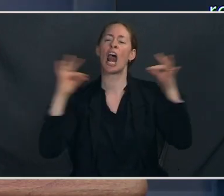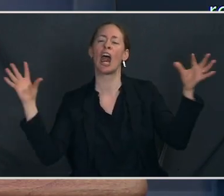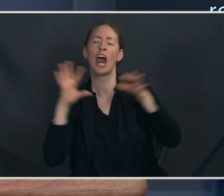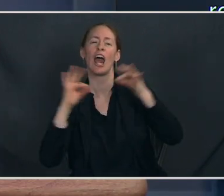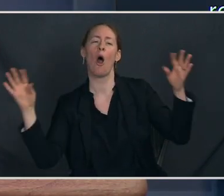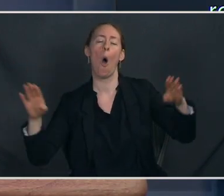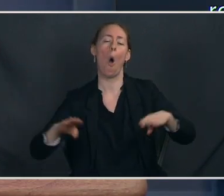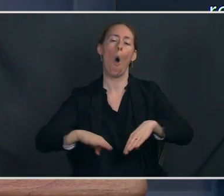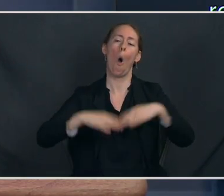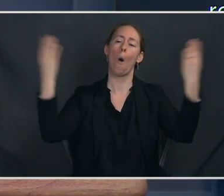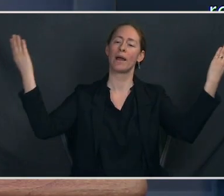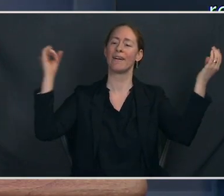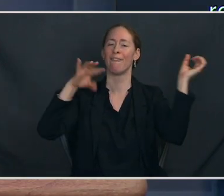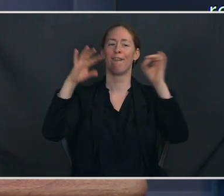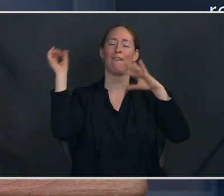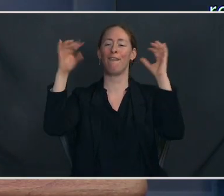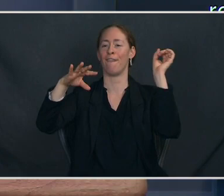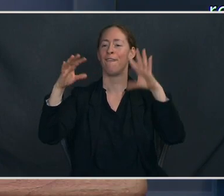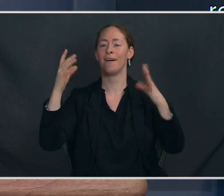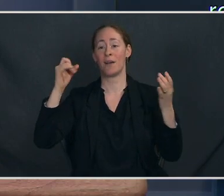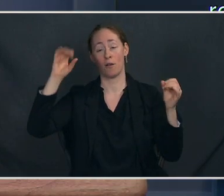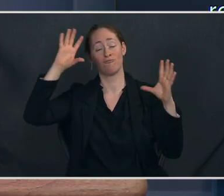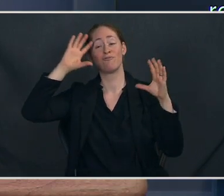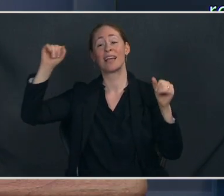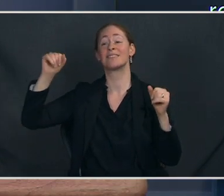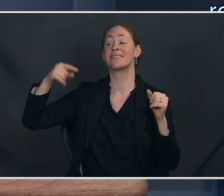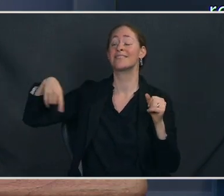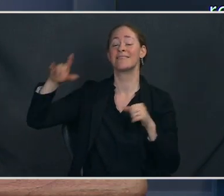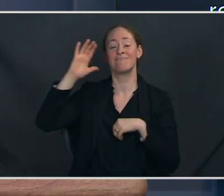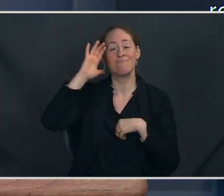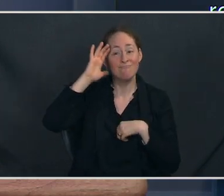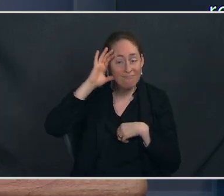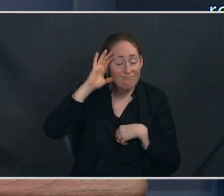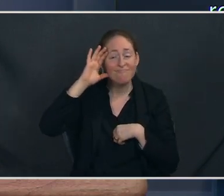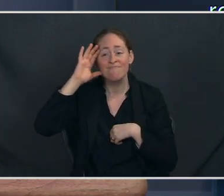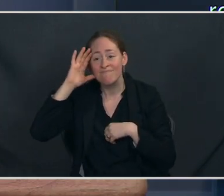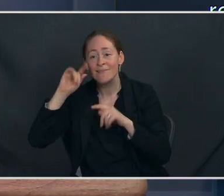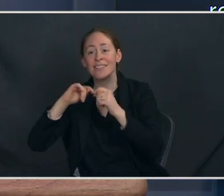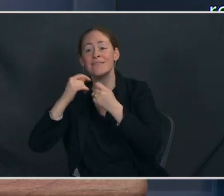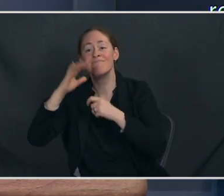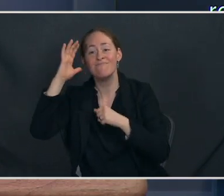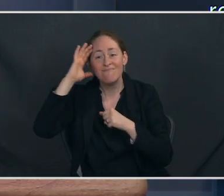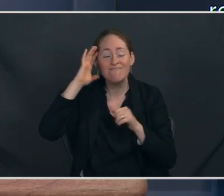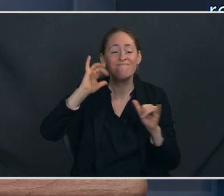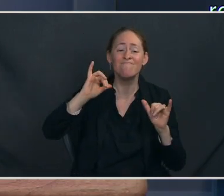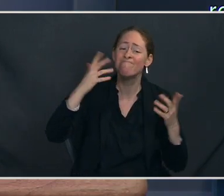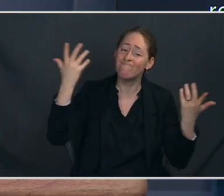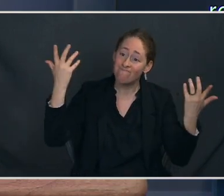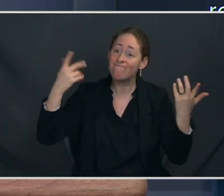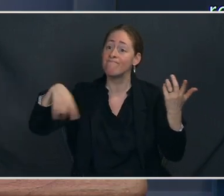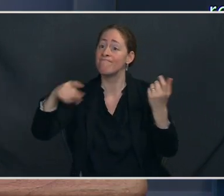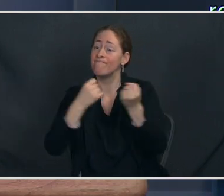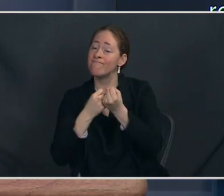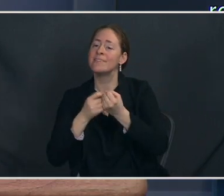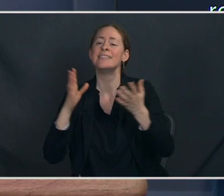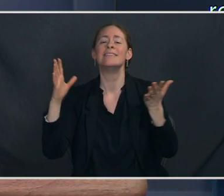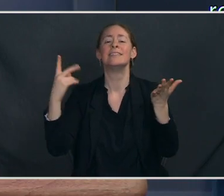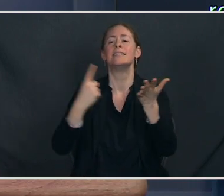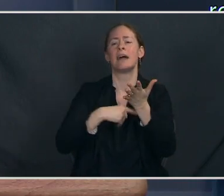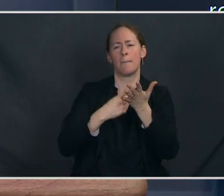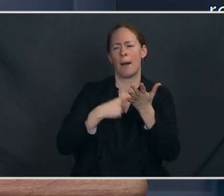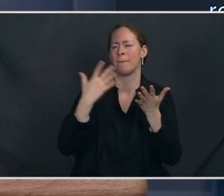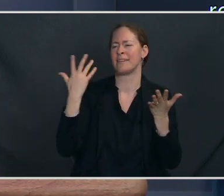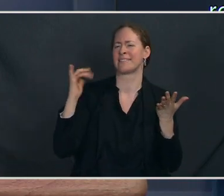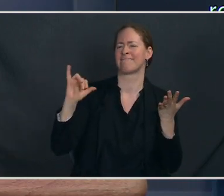and members of our team are hearing many of the same expressions of support and sometimes expressions of questions about